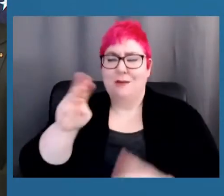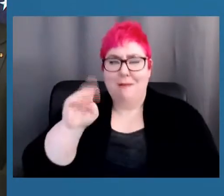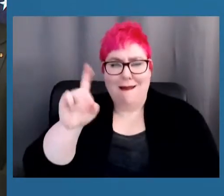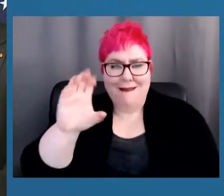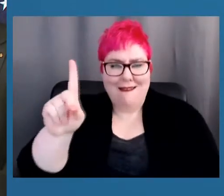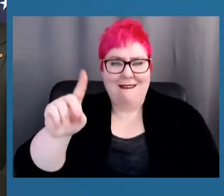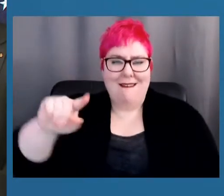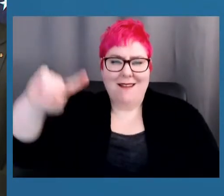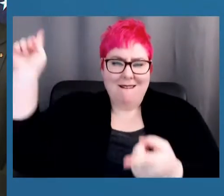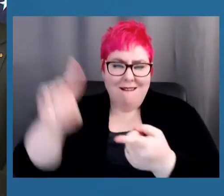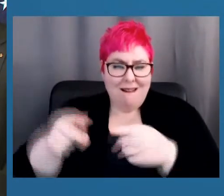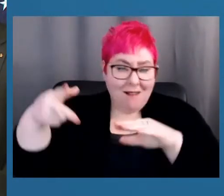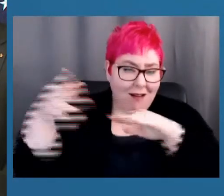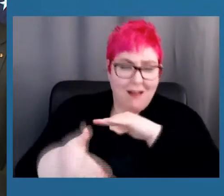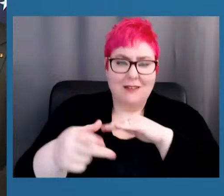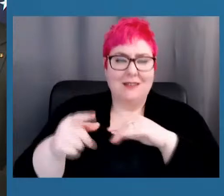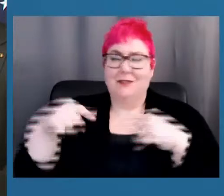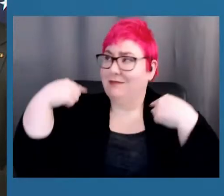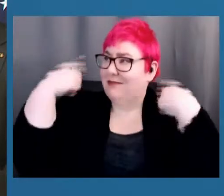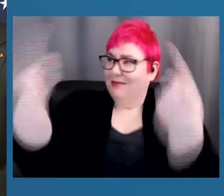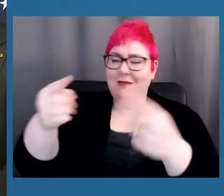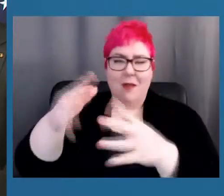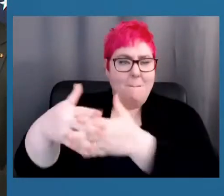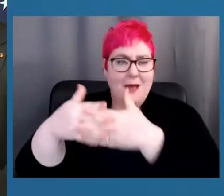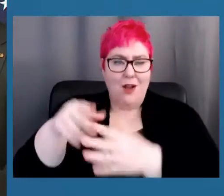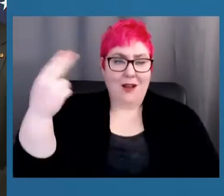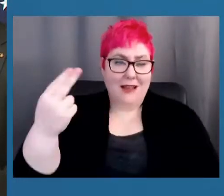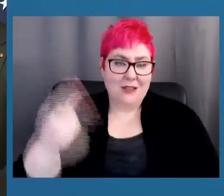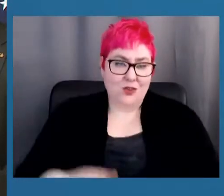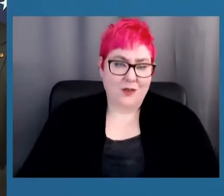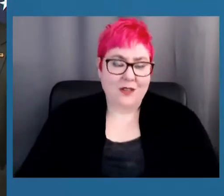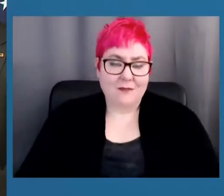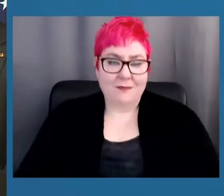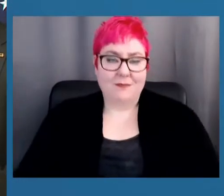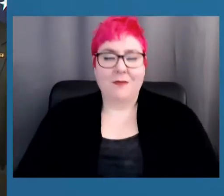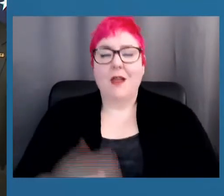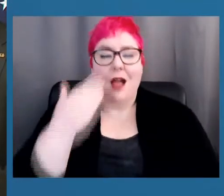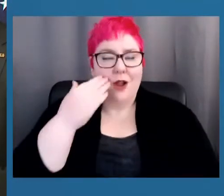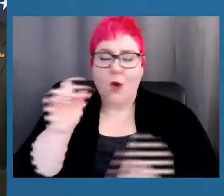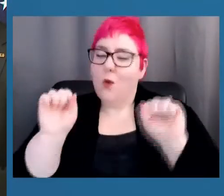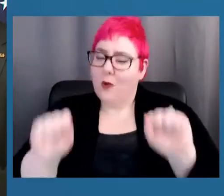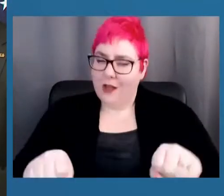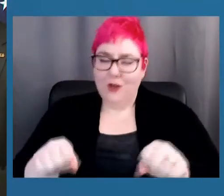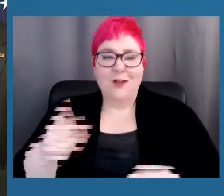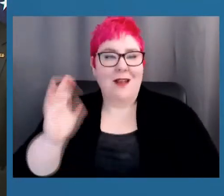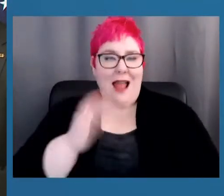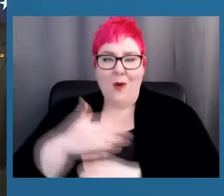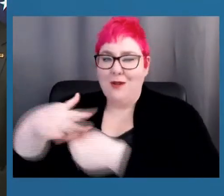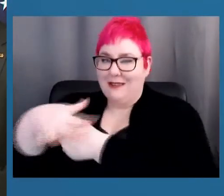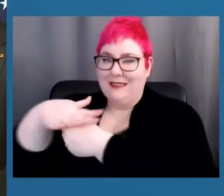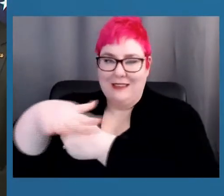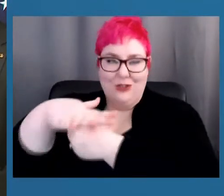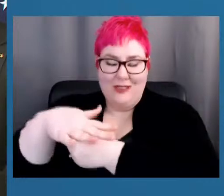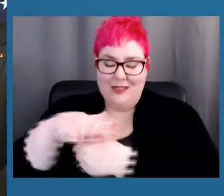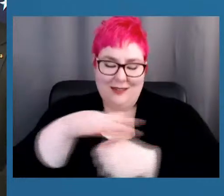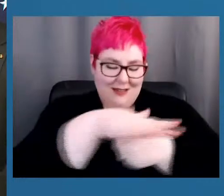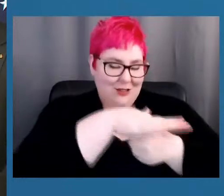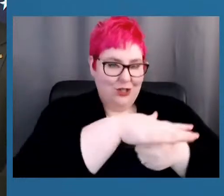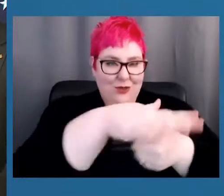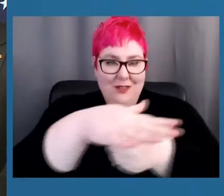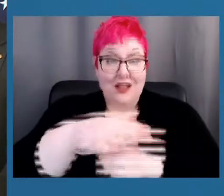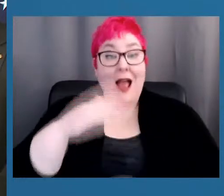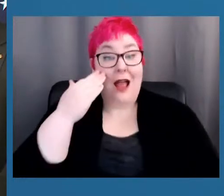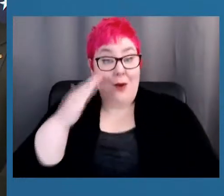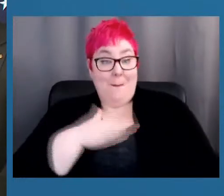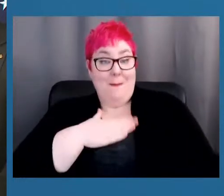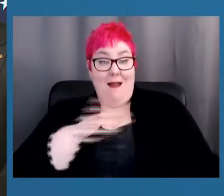American history. Now, I know when we could all go by our districts. Here, I could just say in the 5th Congressional District, for